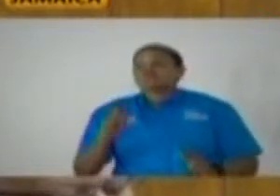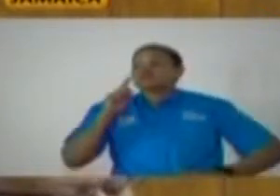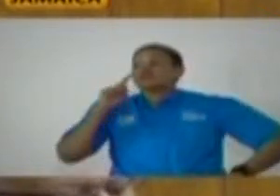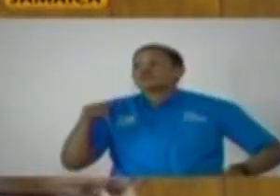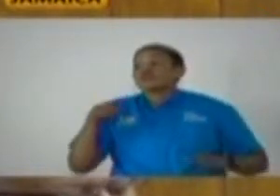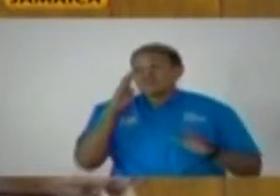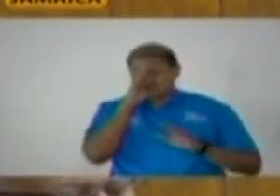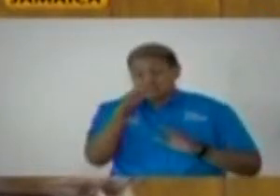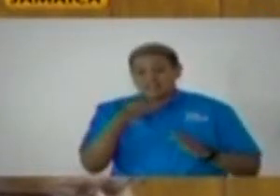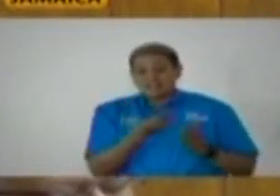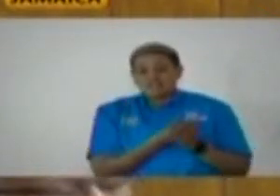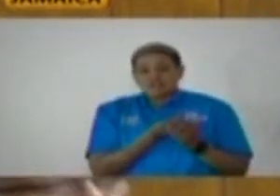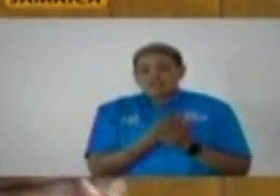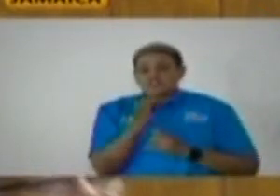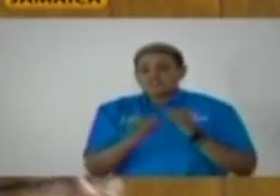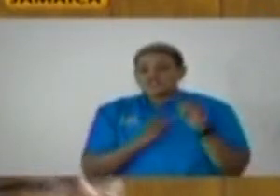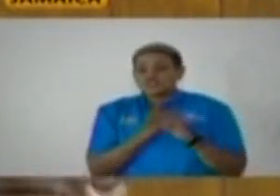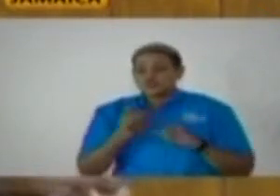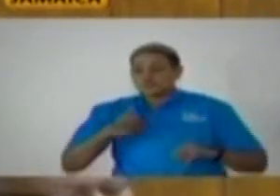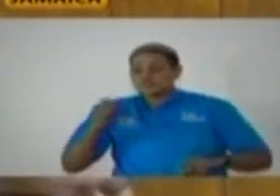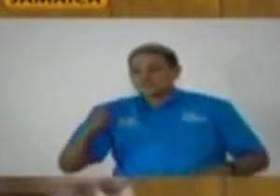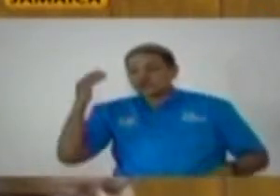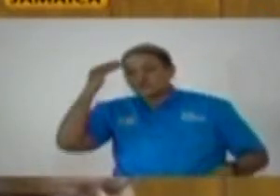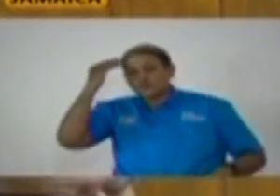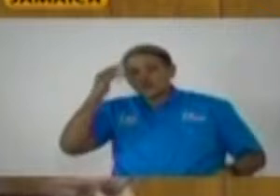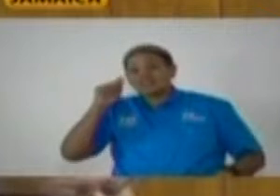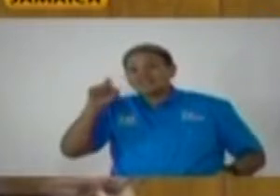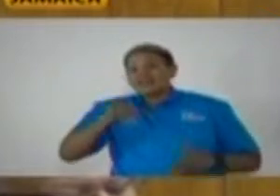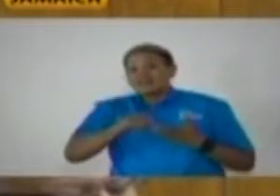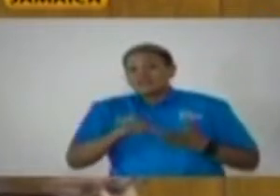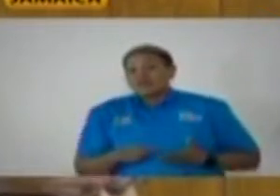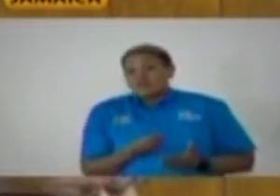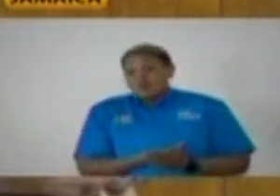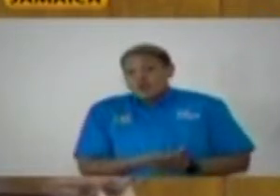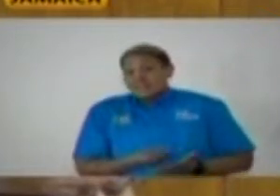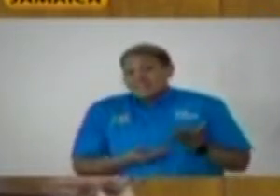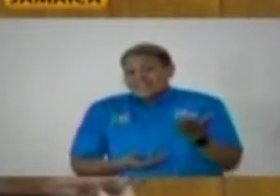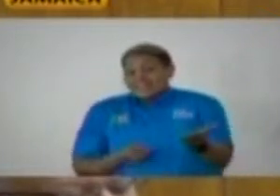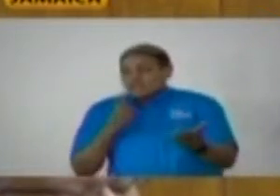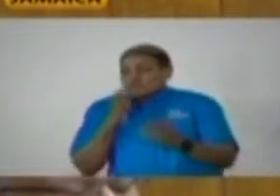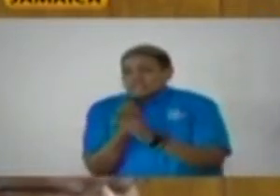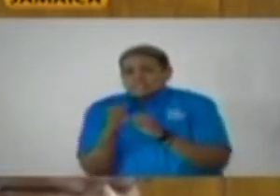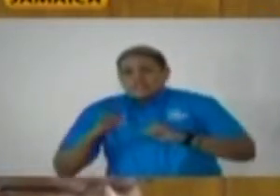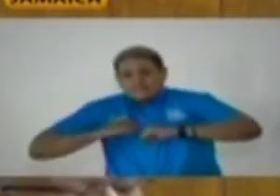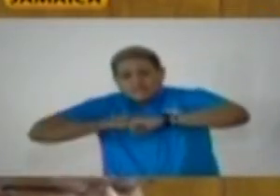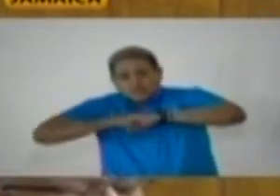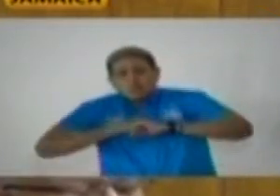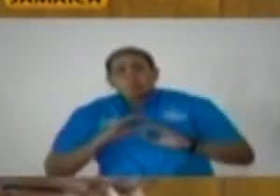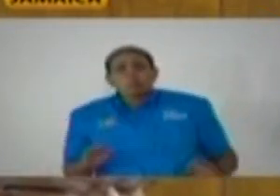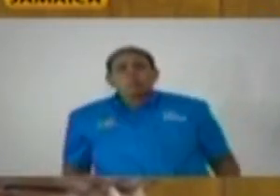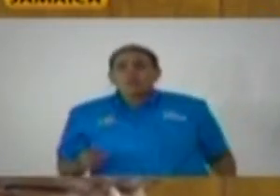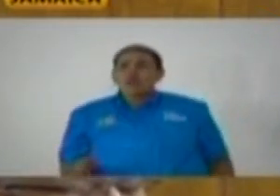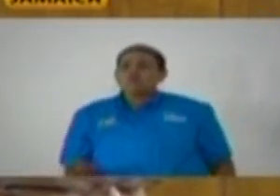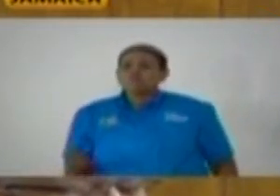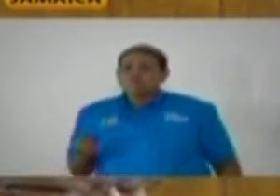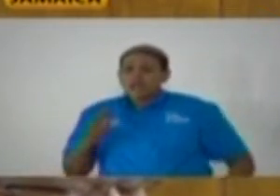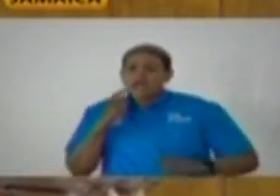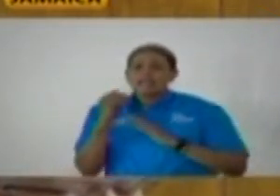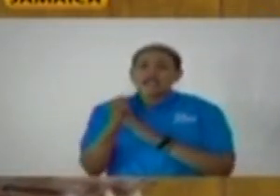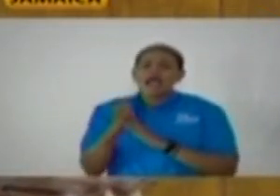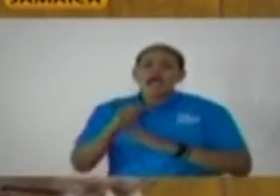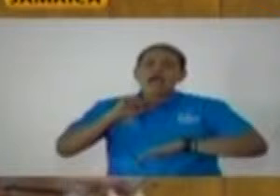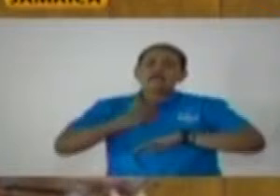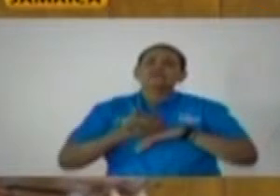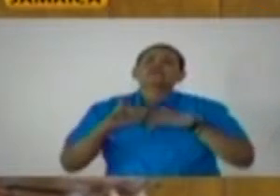in these financial institutions. We need to know that taxpayers' monies are safe and secure, and that the guidelines that have